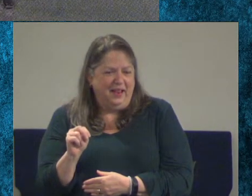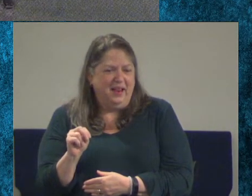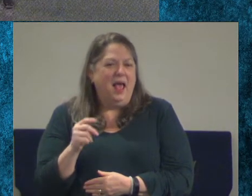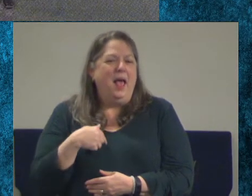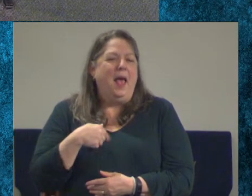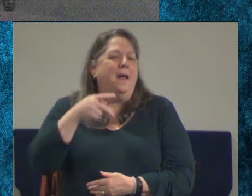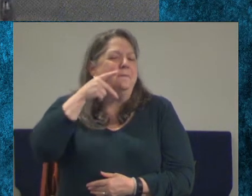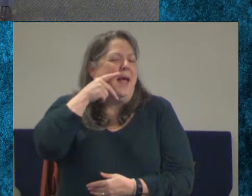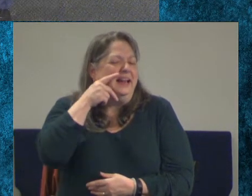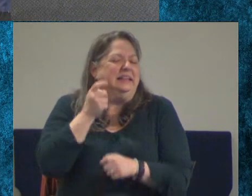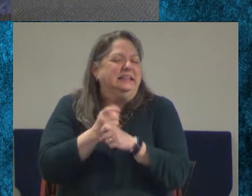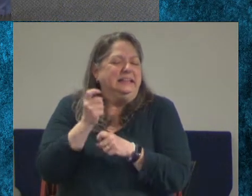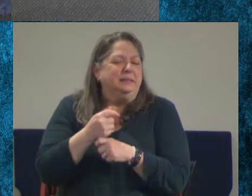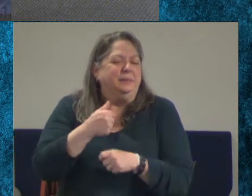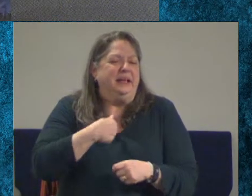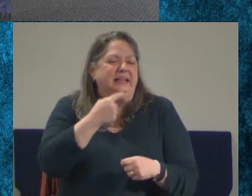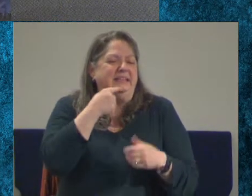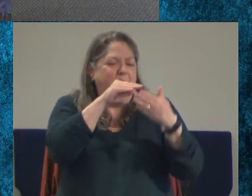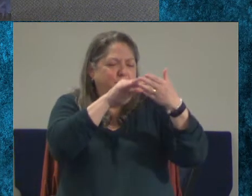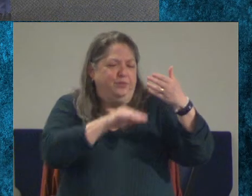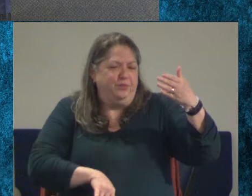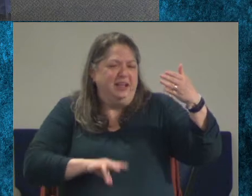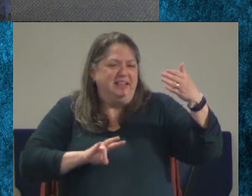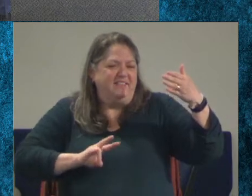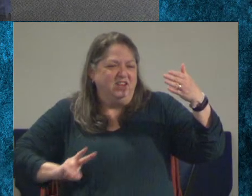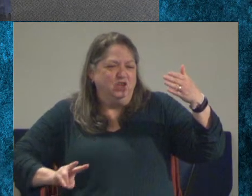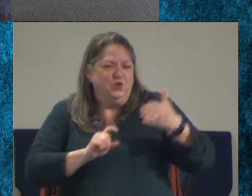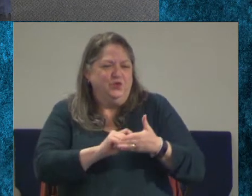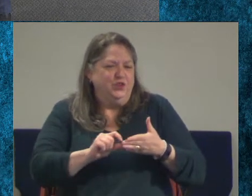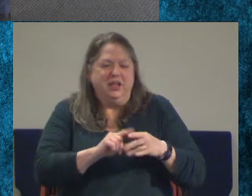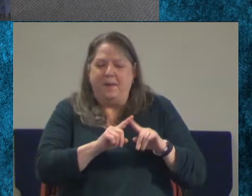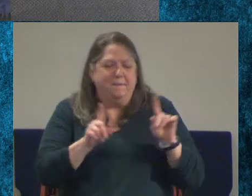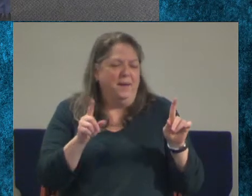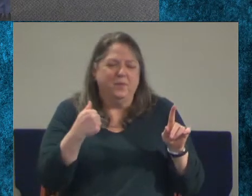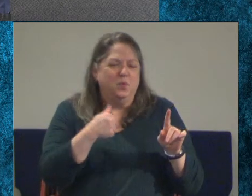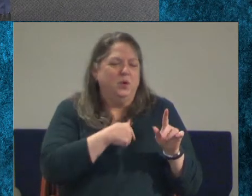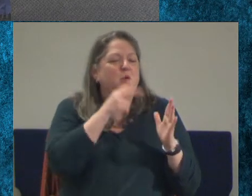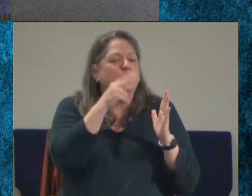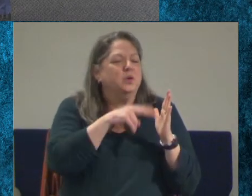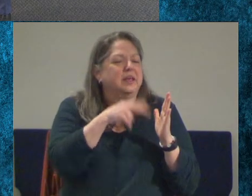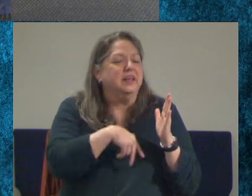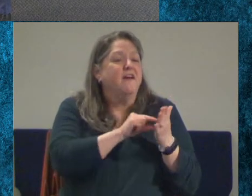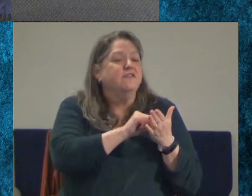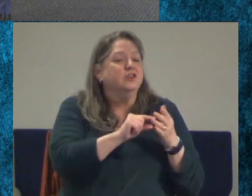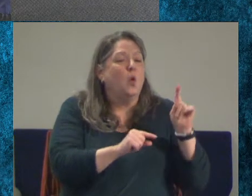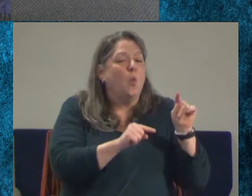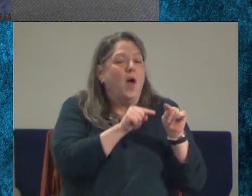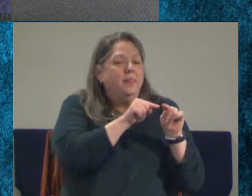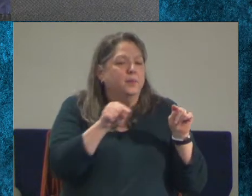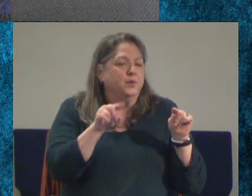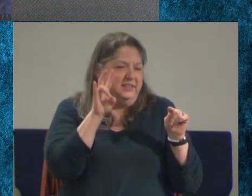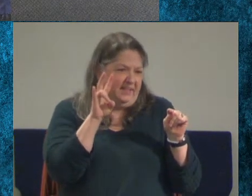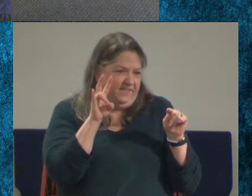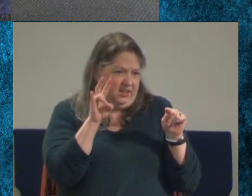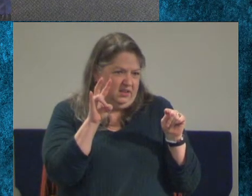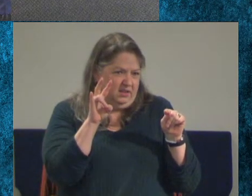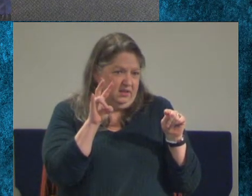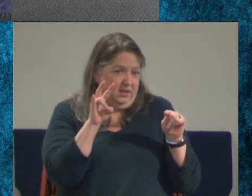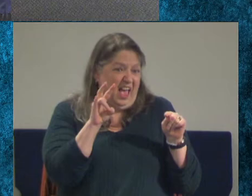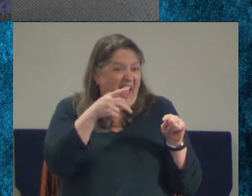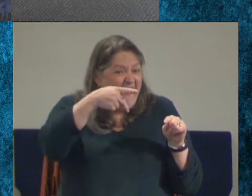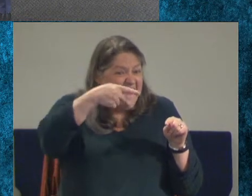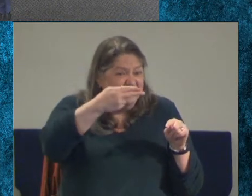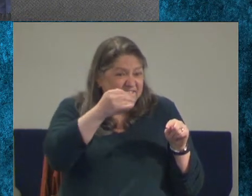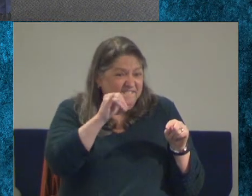verses. But we're going to read the first 7 verses of the book of Philemon. It's only one, got one chapter.